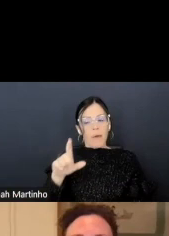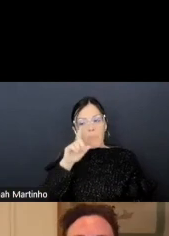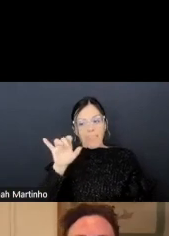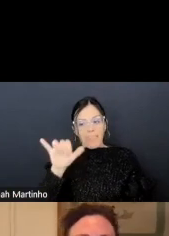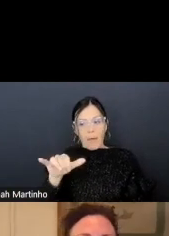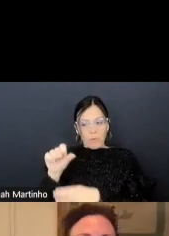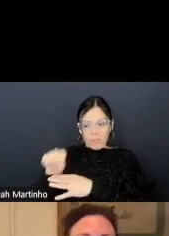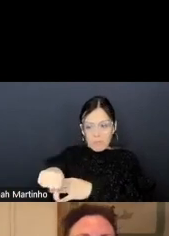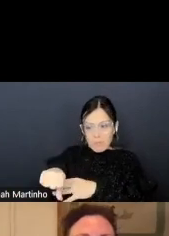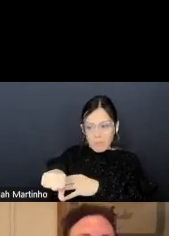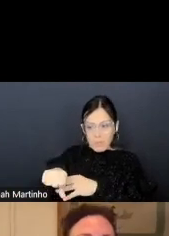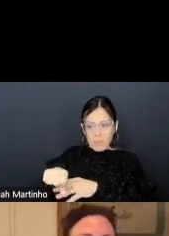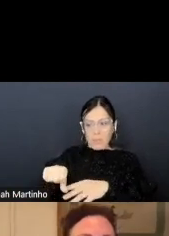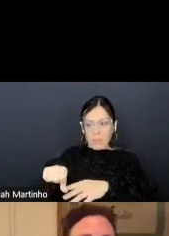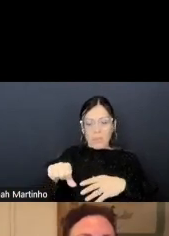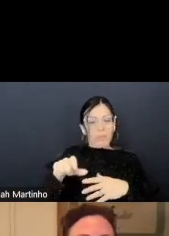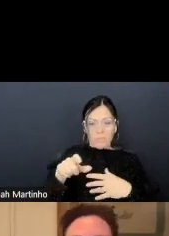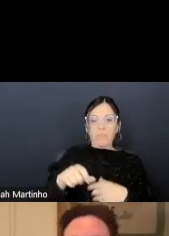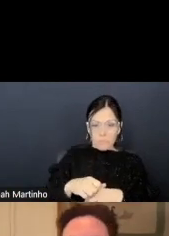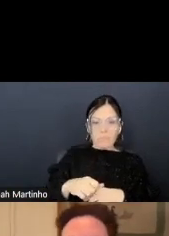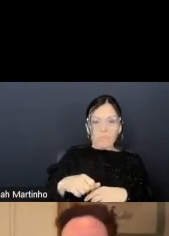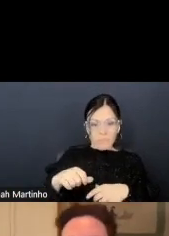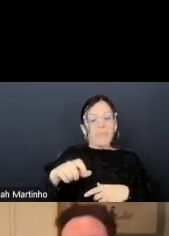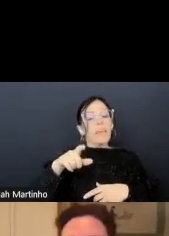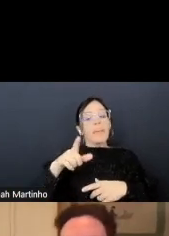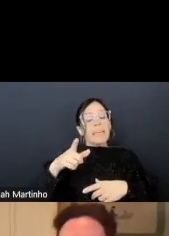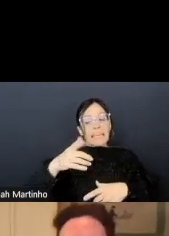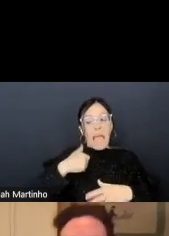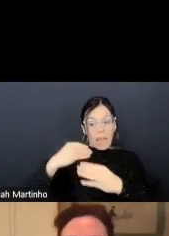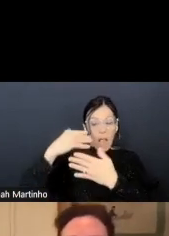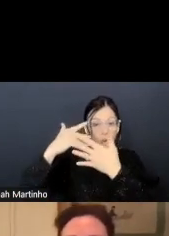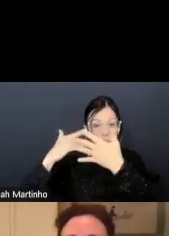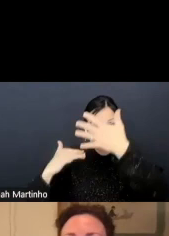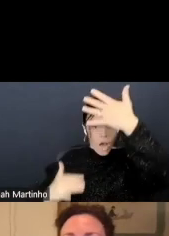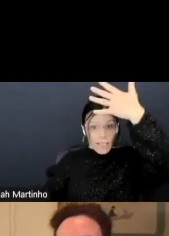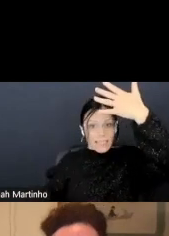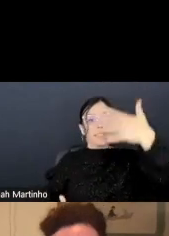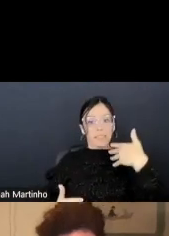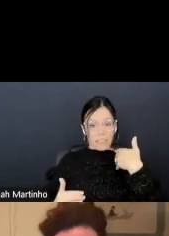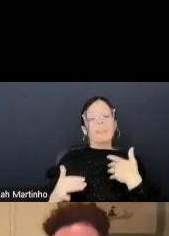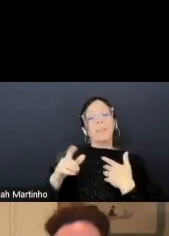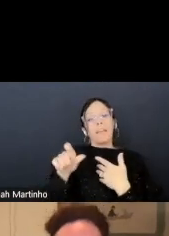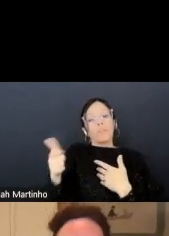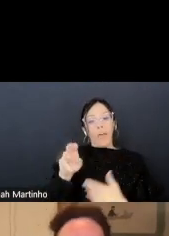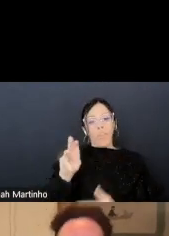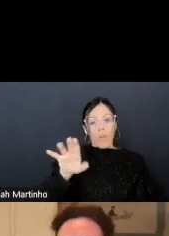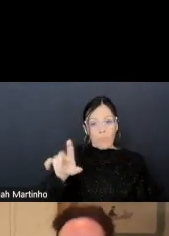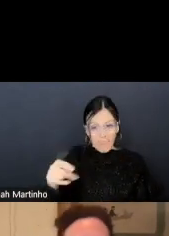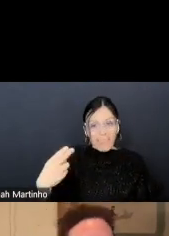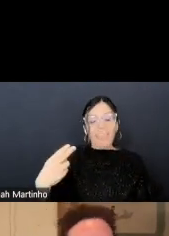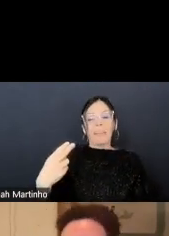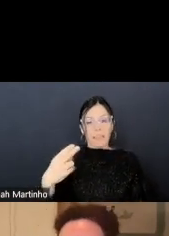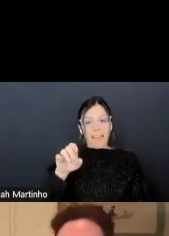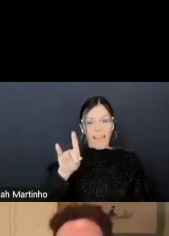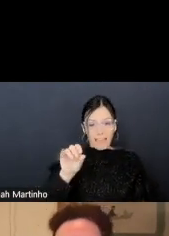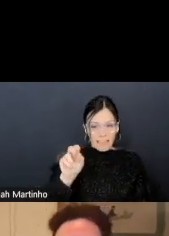despite his long list of acoustic patents there's another myth that edison